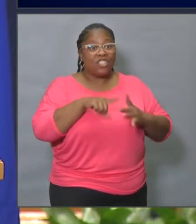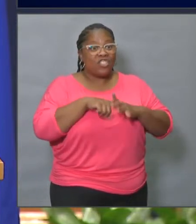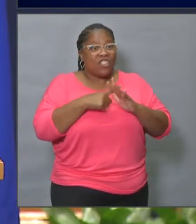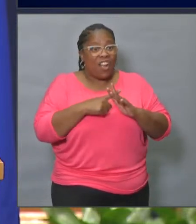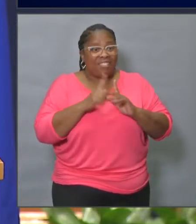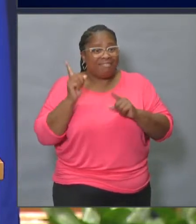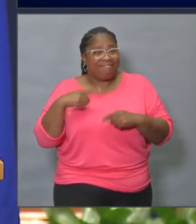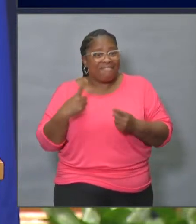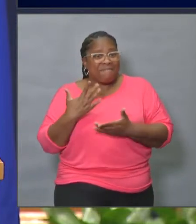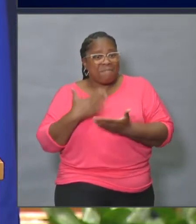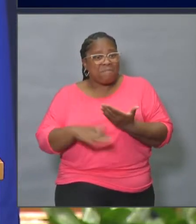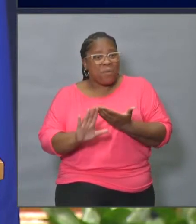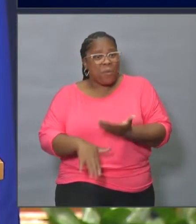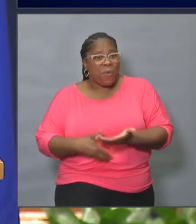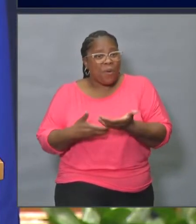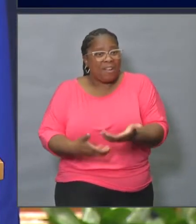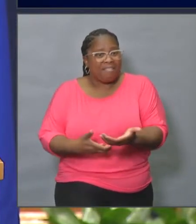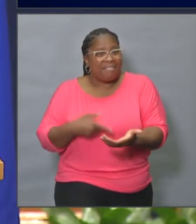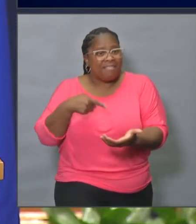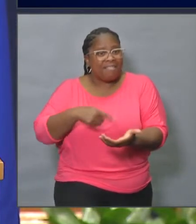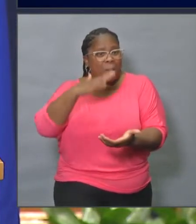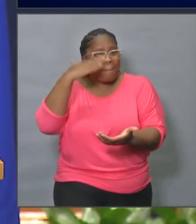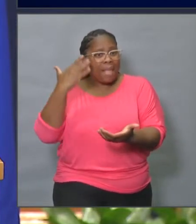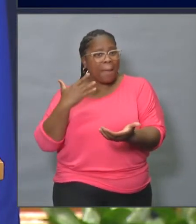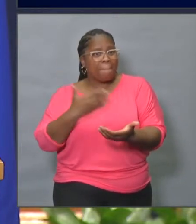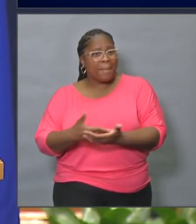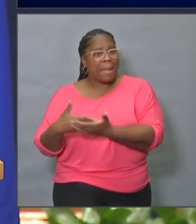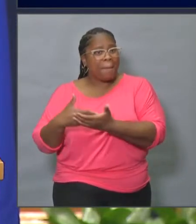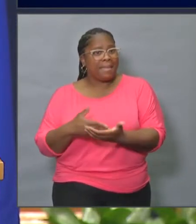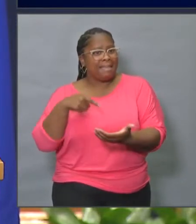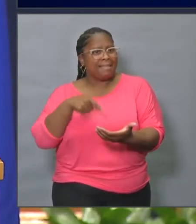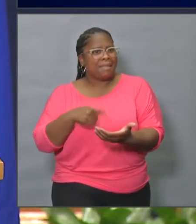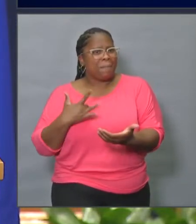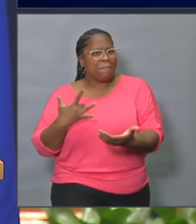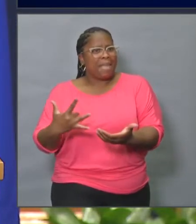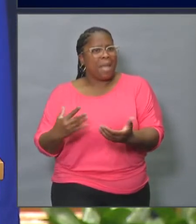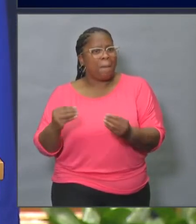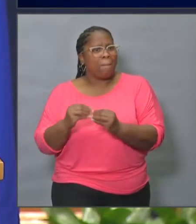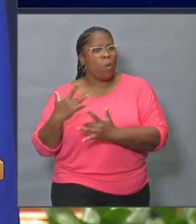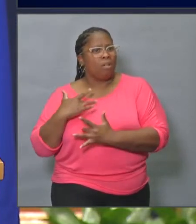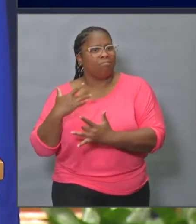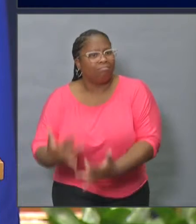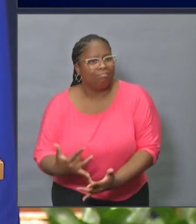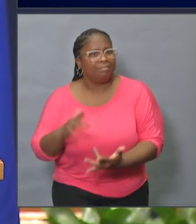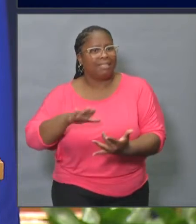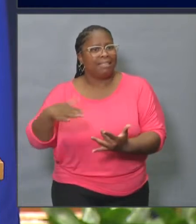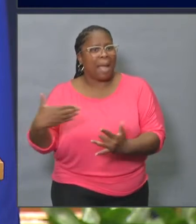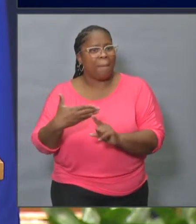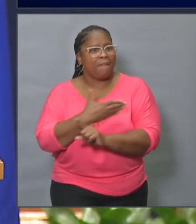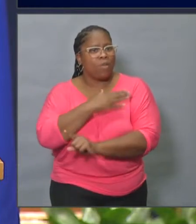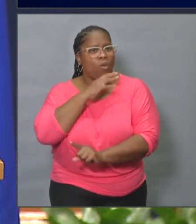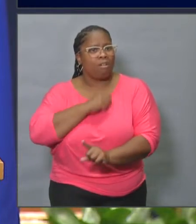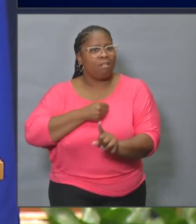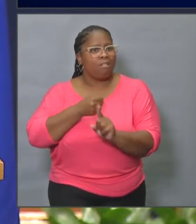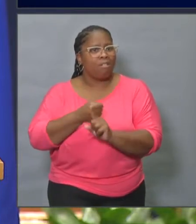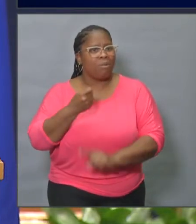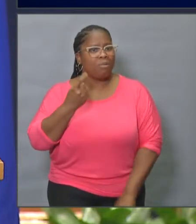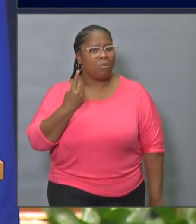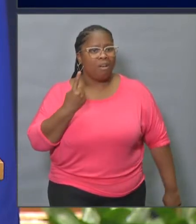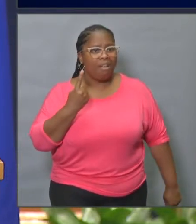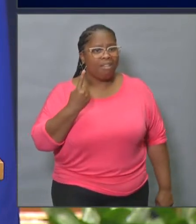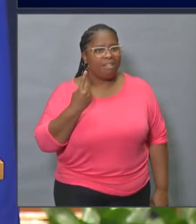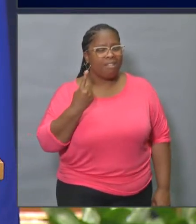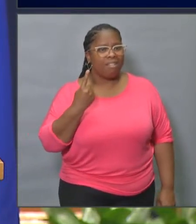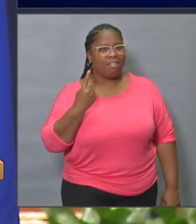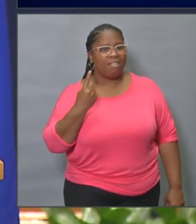life when Black babies are 3 to 4 times more likely to die before they reach their first birthday, and